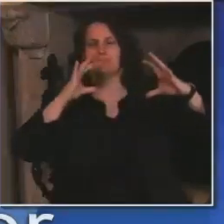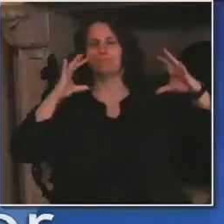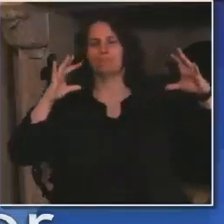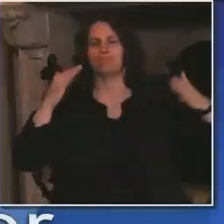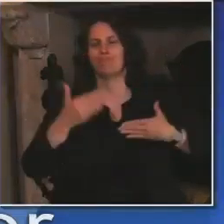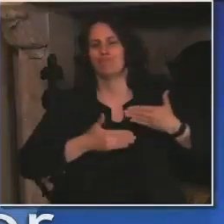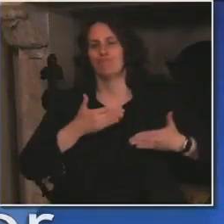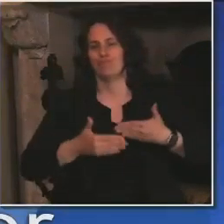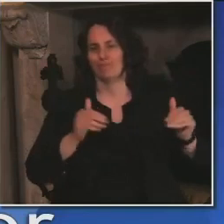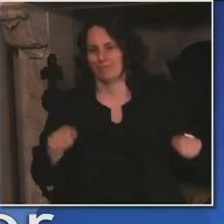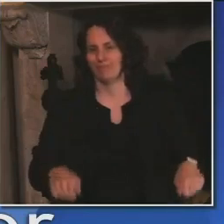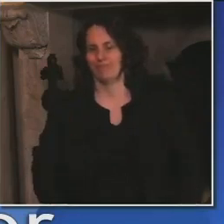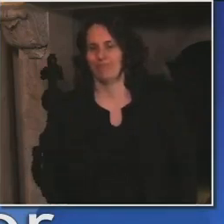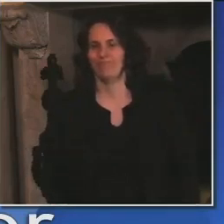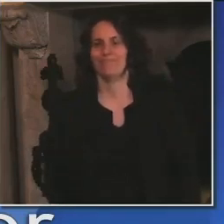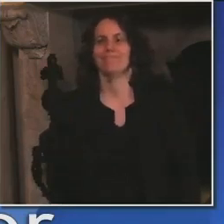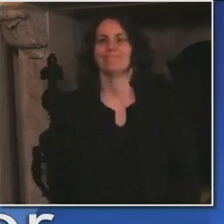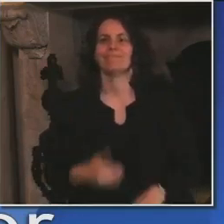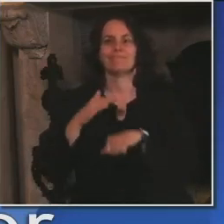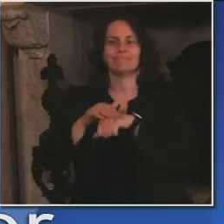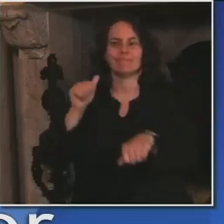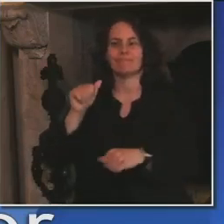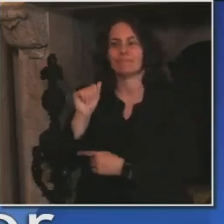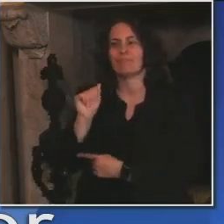Journal Times in Racine. Adam?